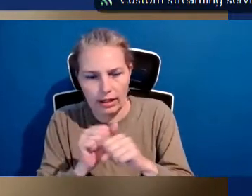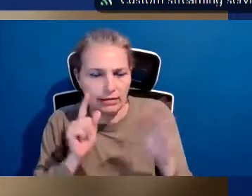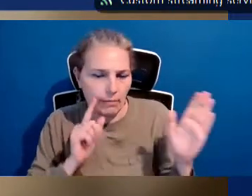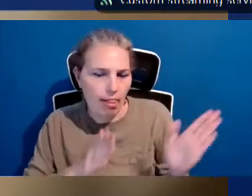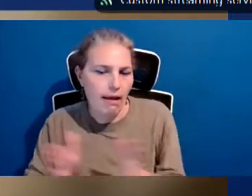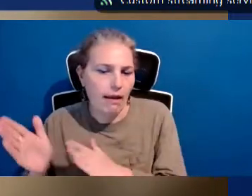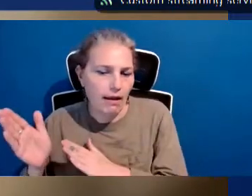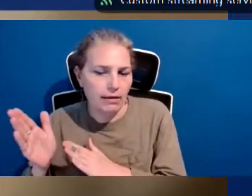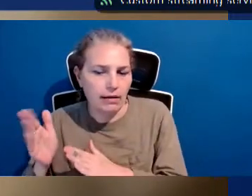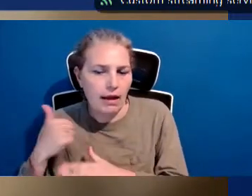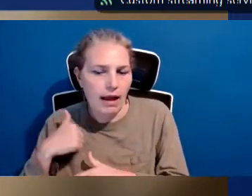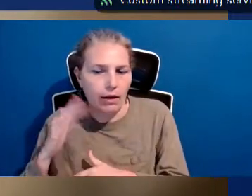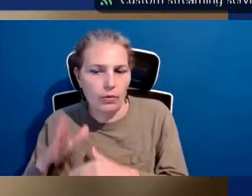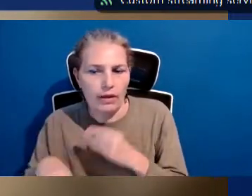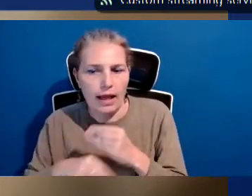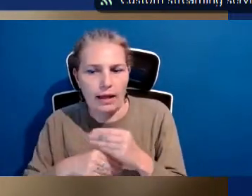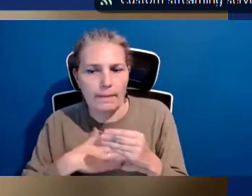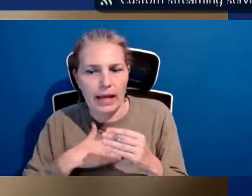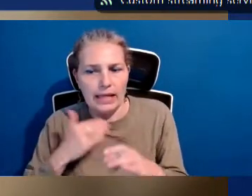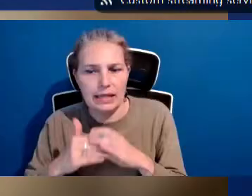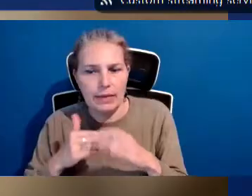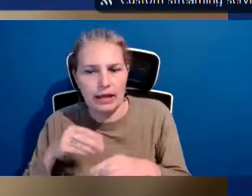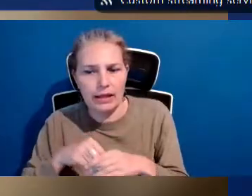I can put my email address in the chat.